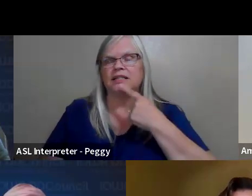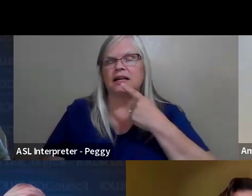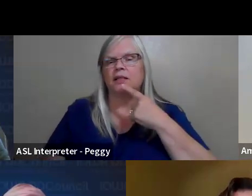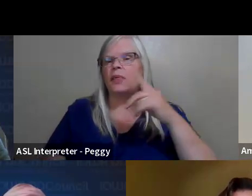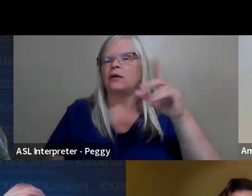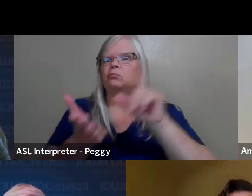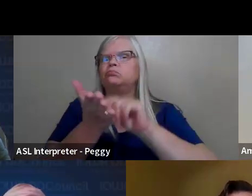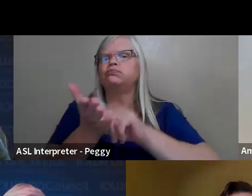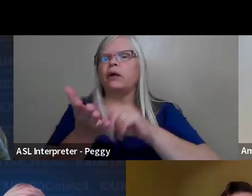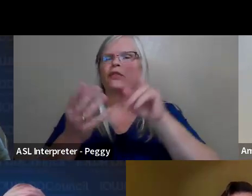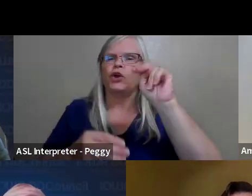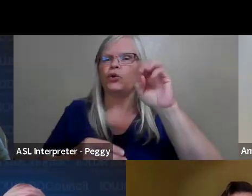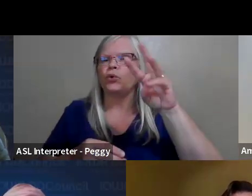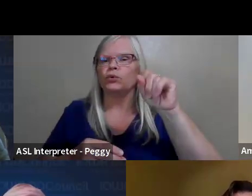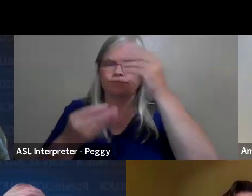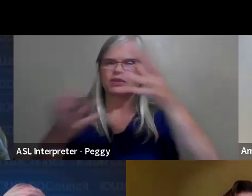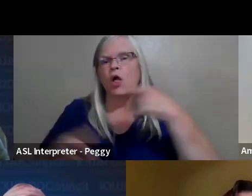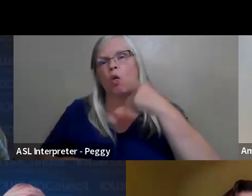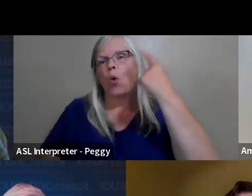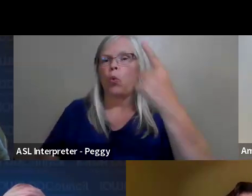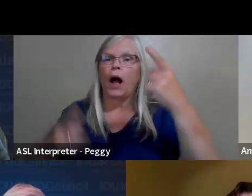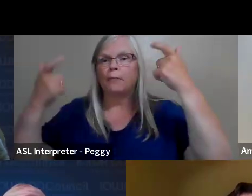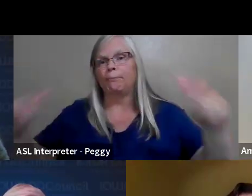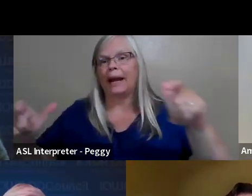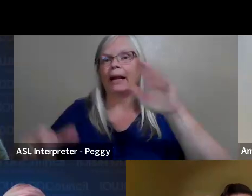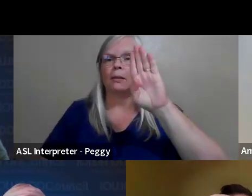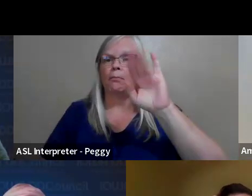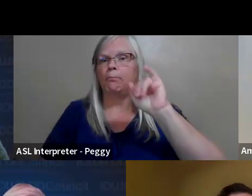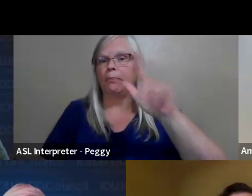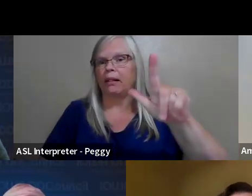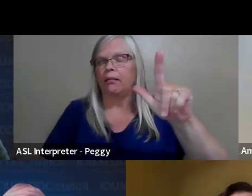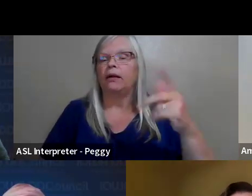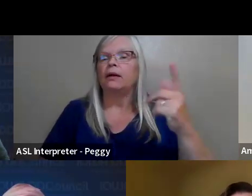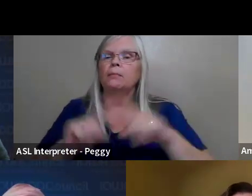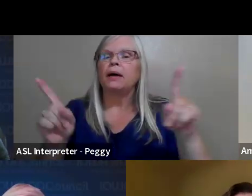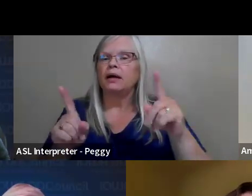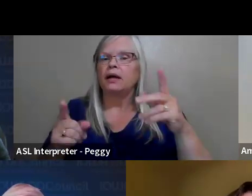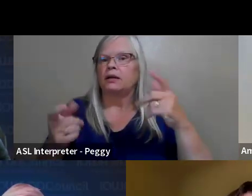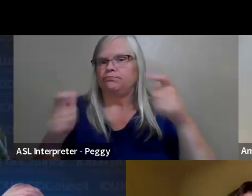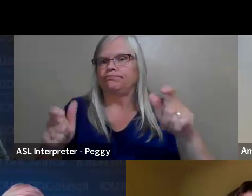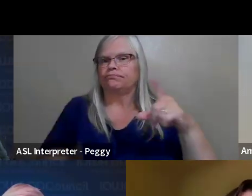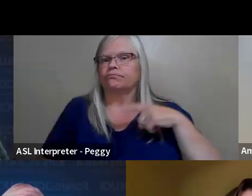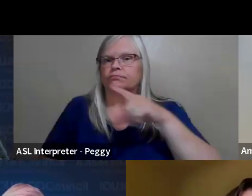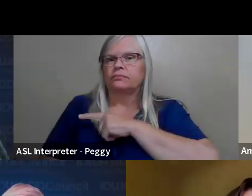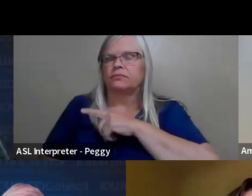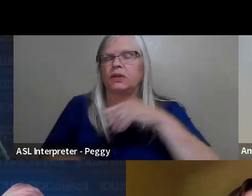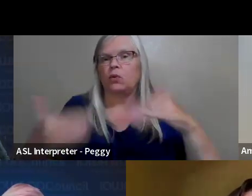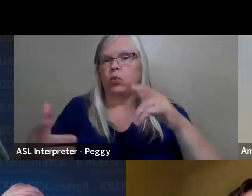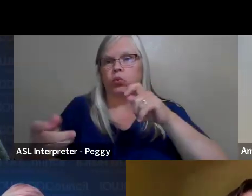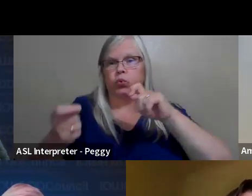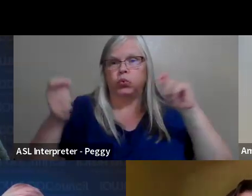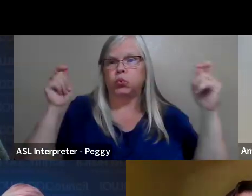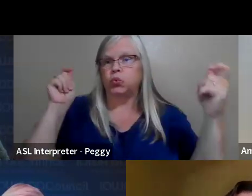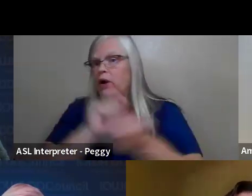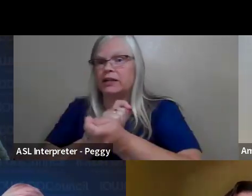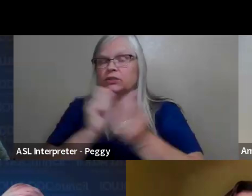bill. This was a gargantuan, huge piece of legislation that made devastating changes to